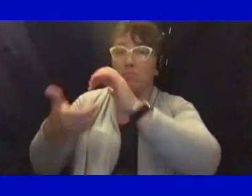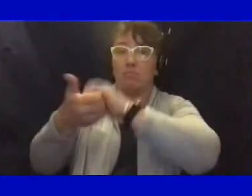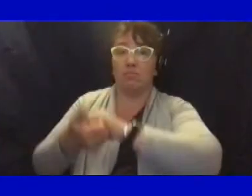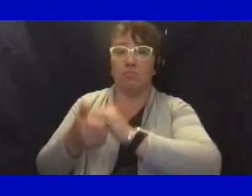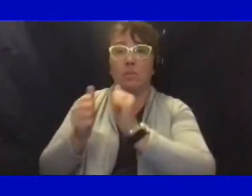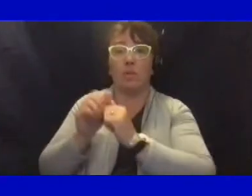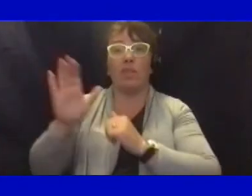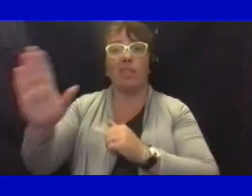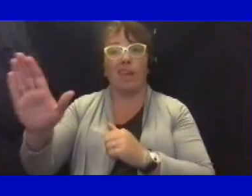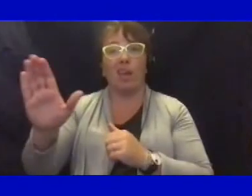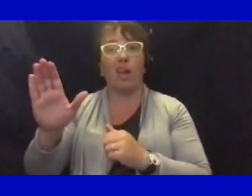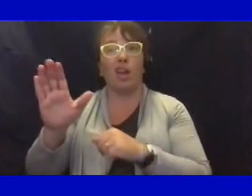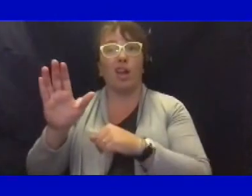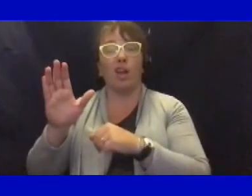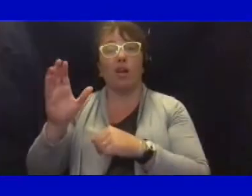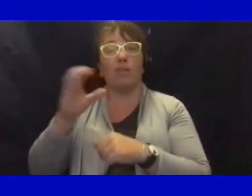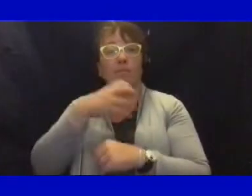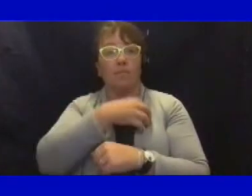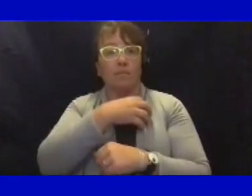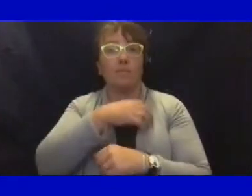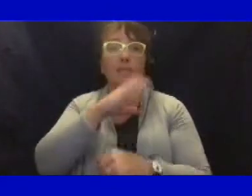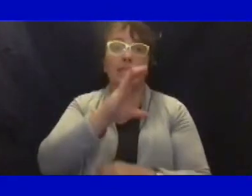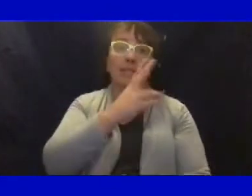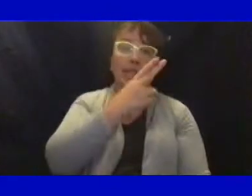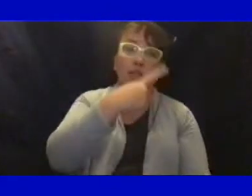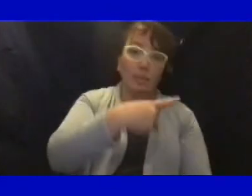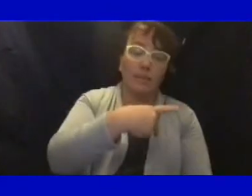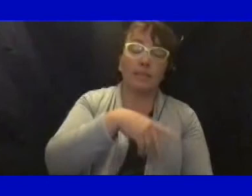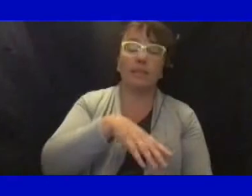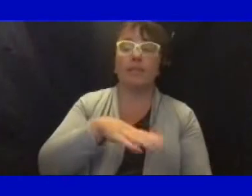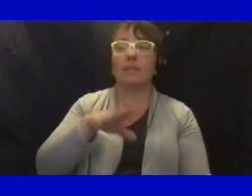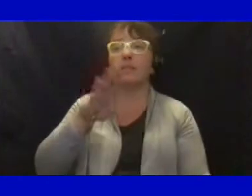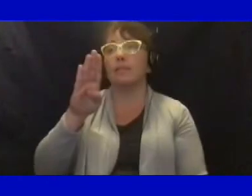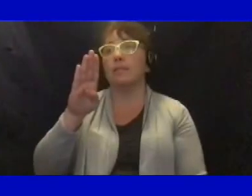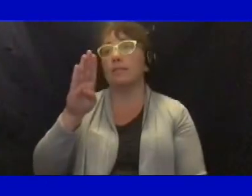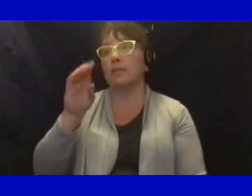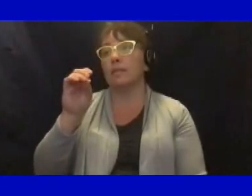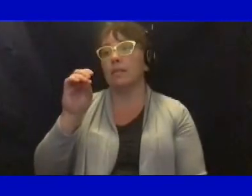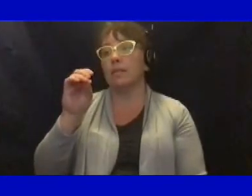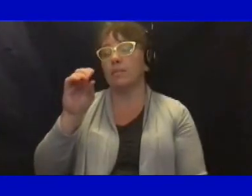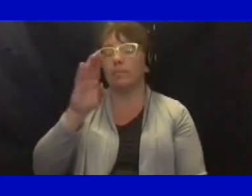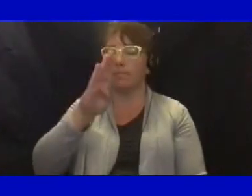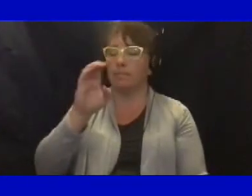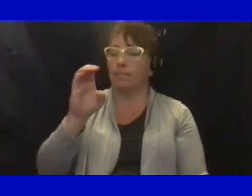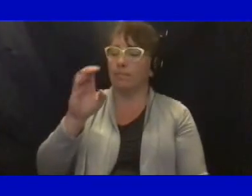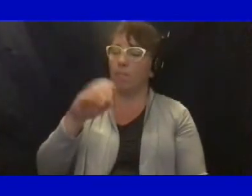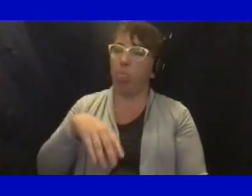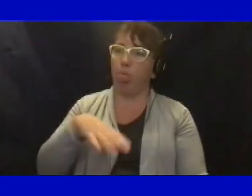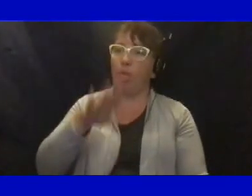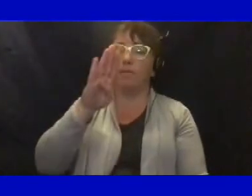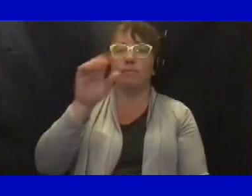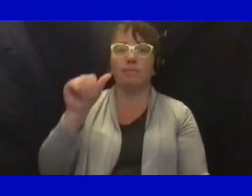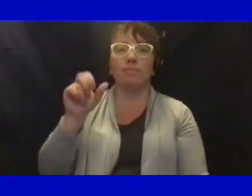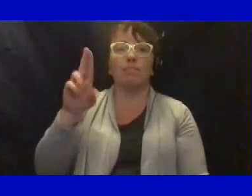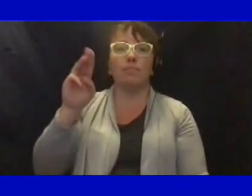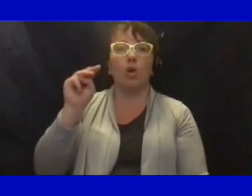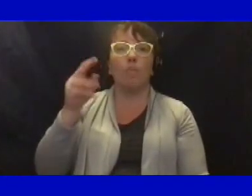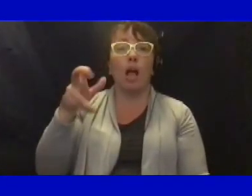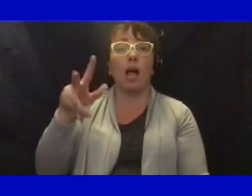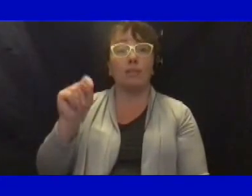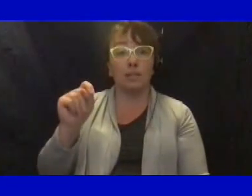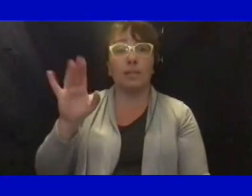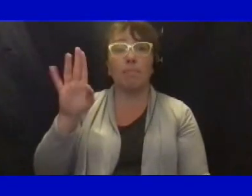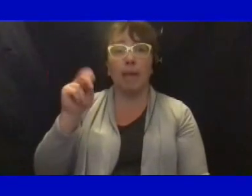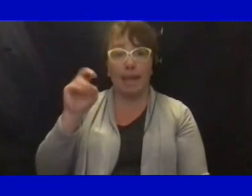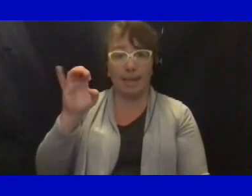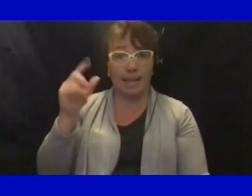with not only CHP, Beaumont, Banning, CAL FIRE, and EMD, National Weather Service. So we're on top of this.